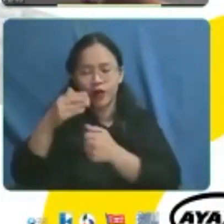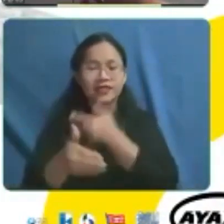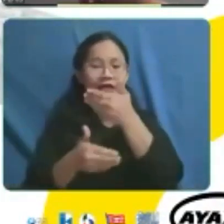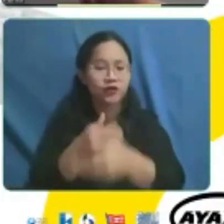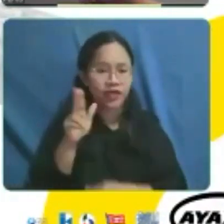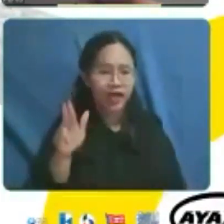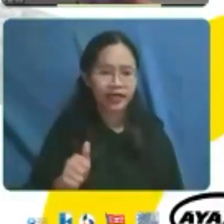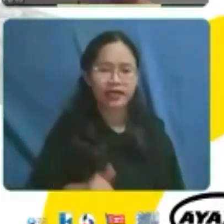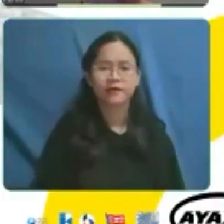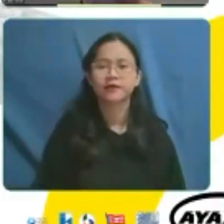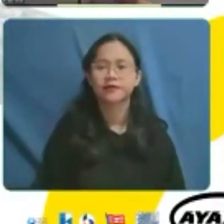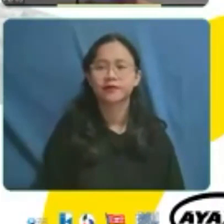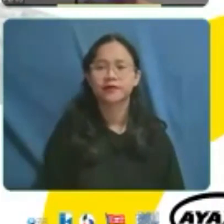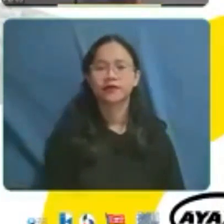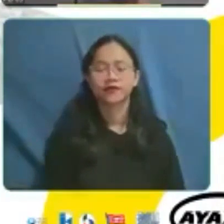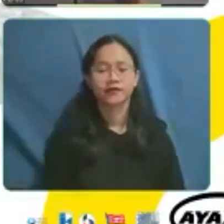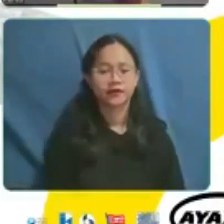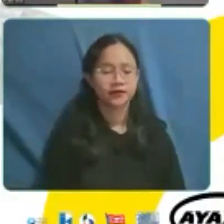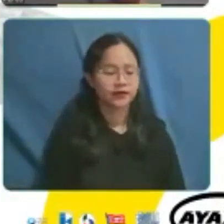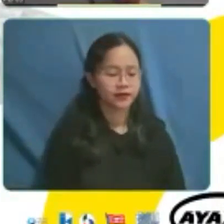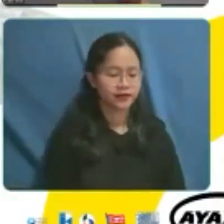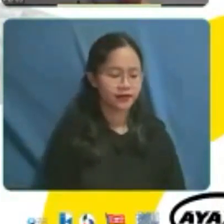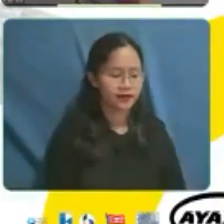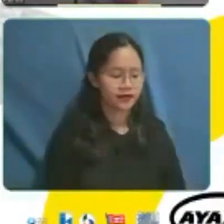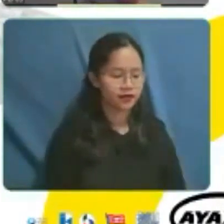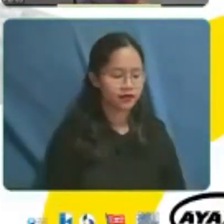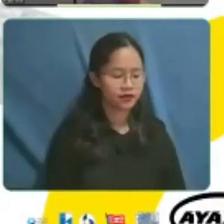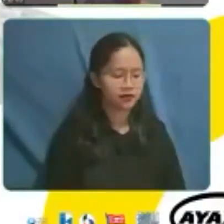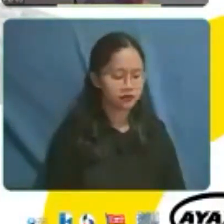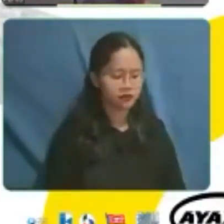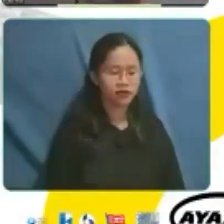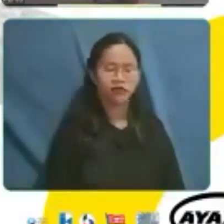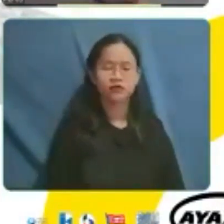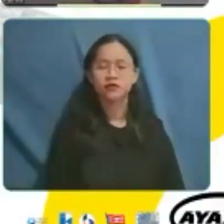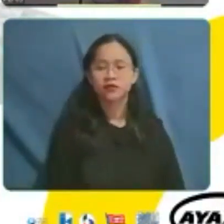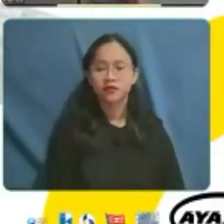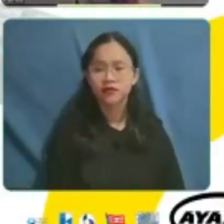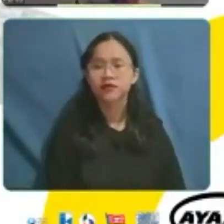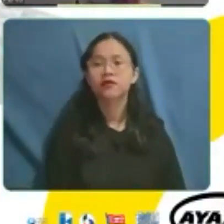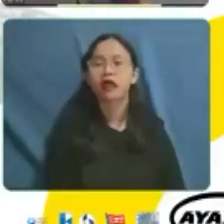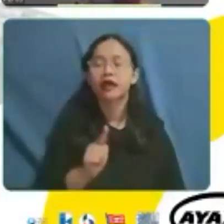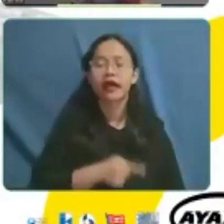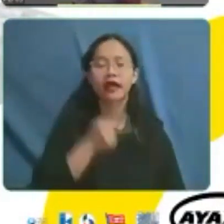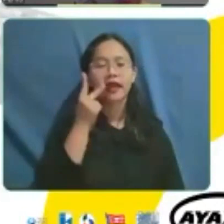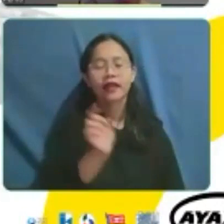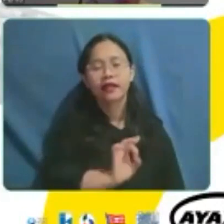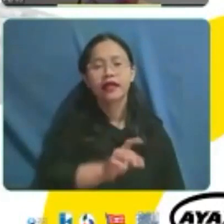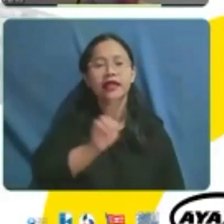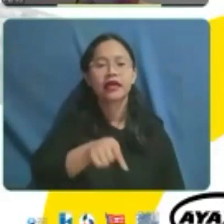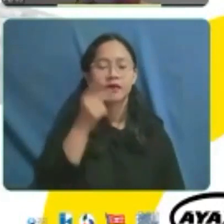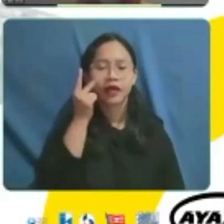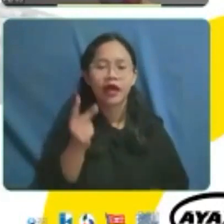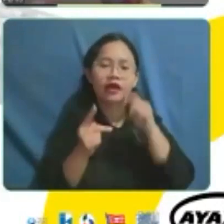And so this is something that the city has worked on, they're still focusing a lot on the regulations.